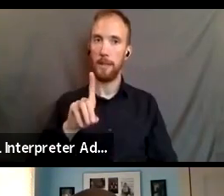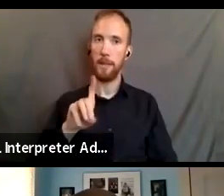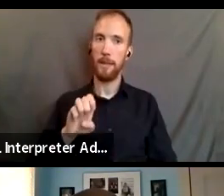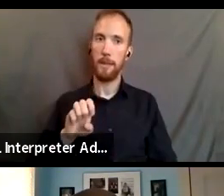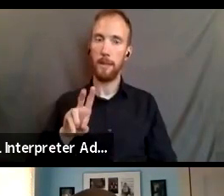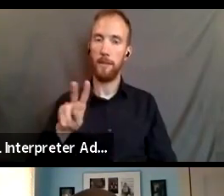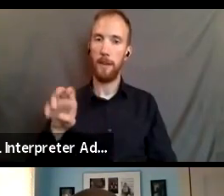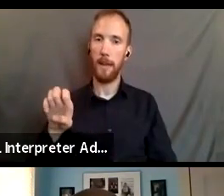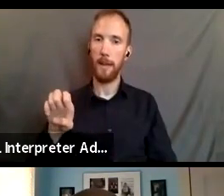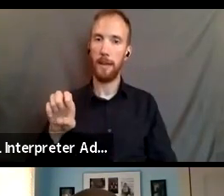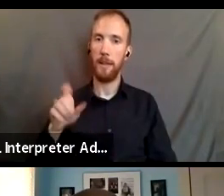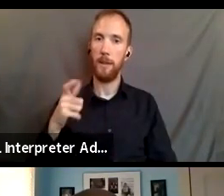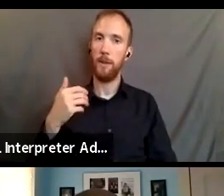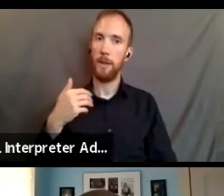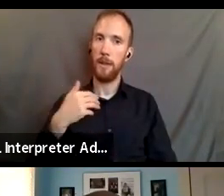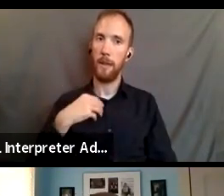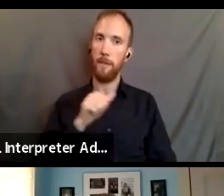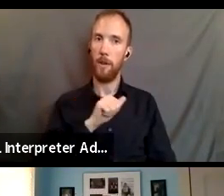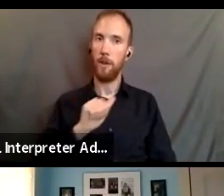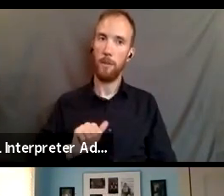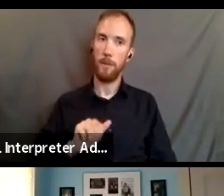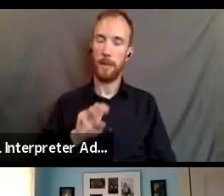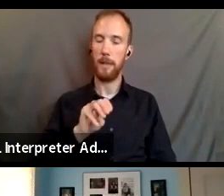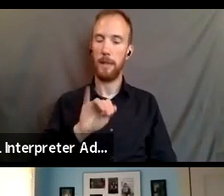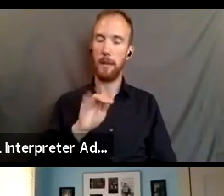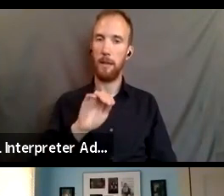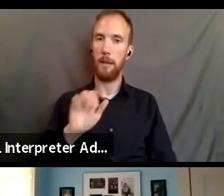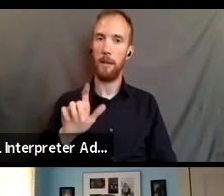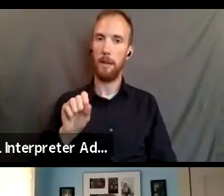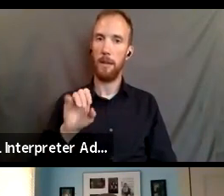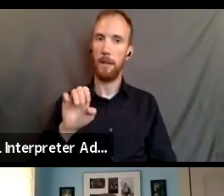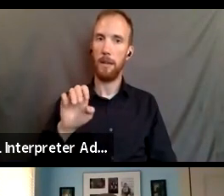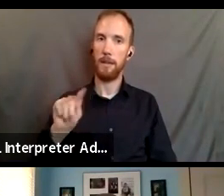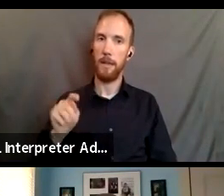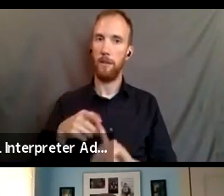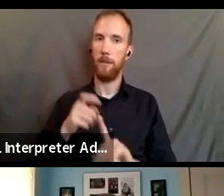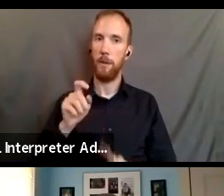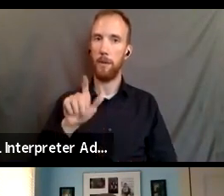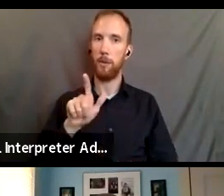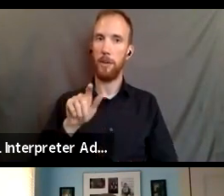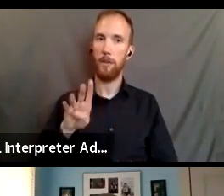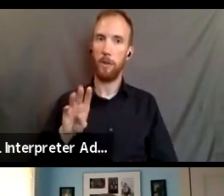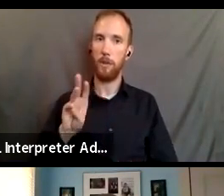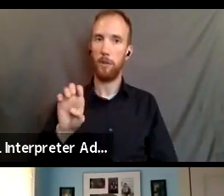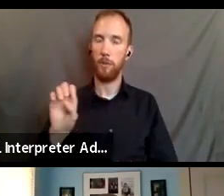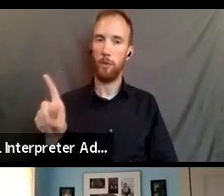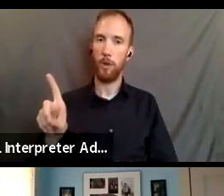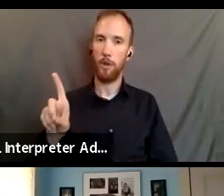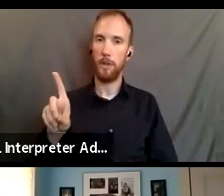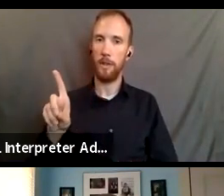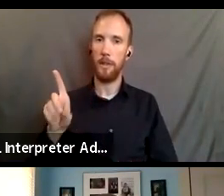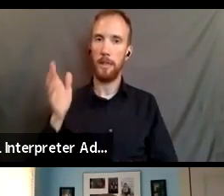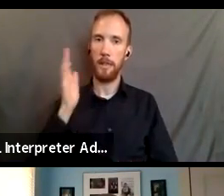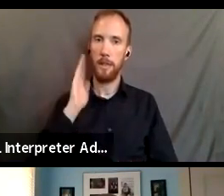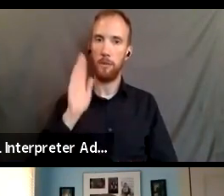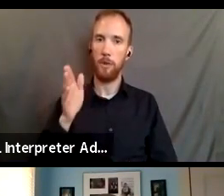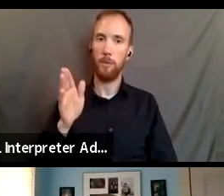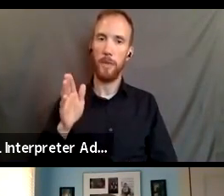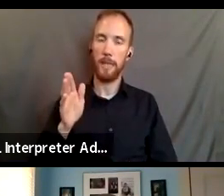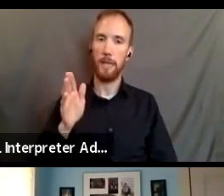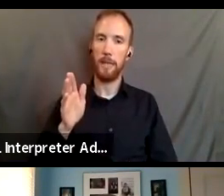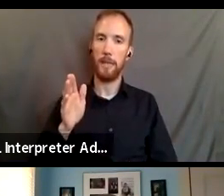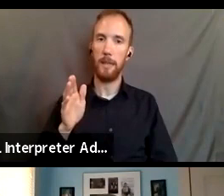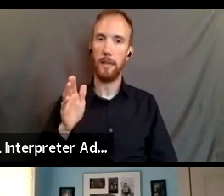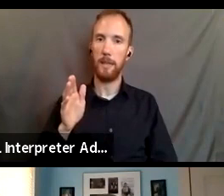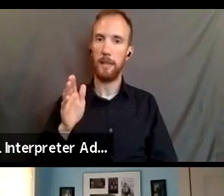alderman michael scott from the 24th ward and education chair who will be addressing the board but we are trying to